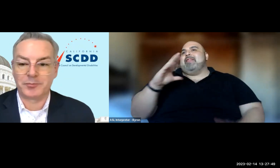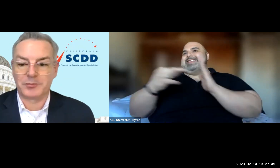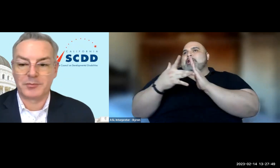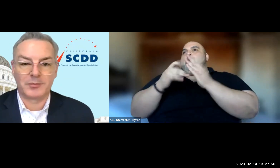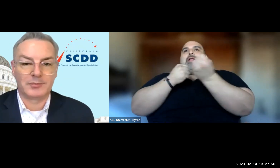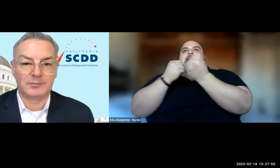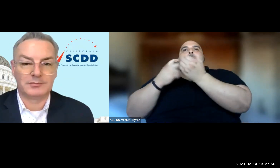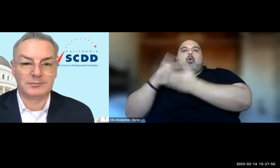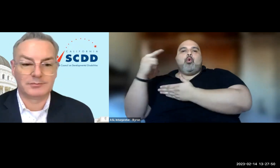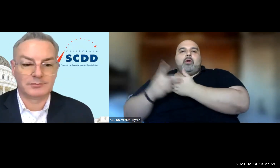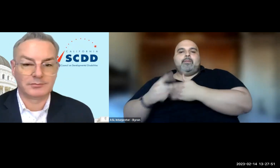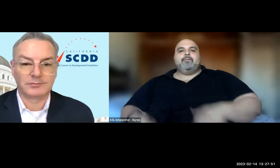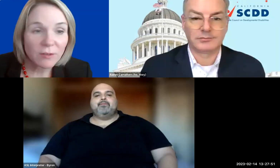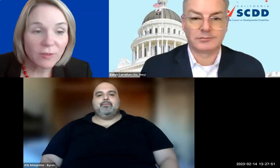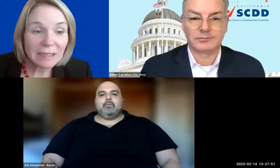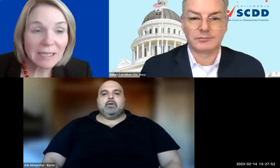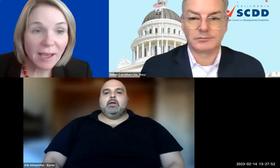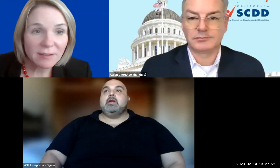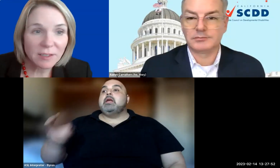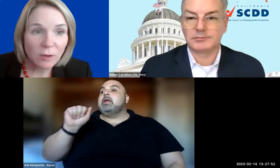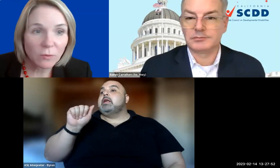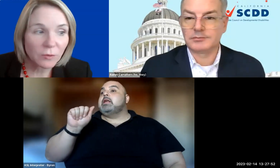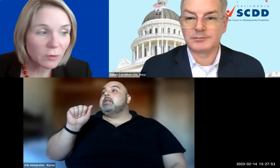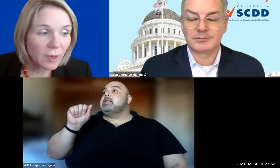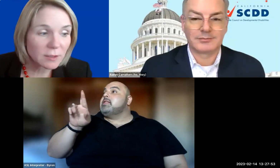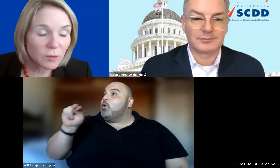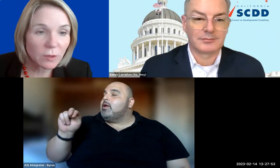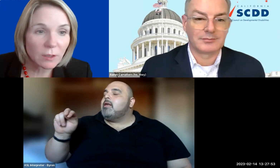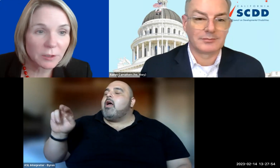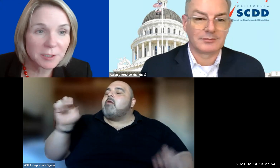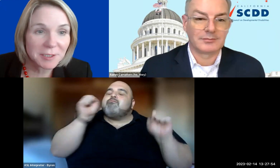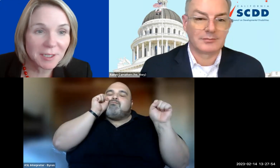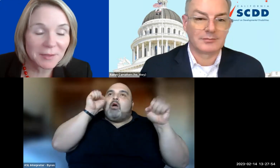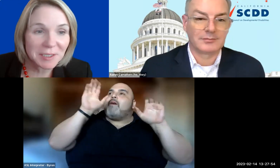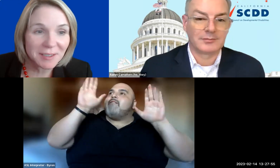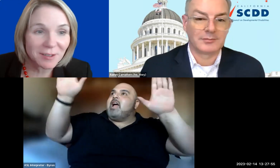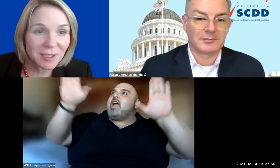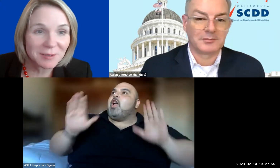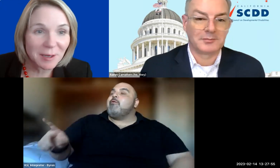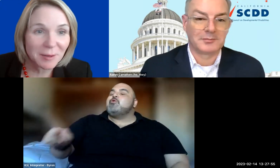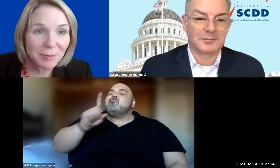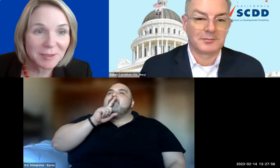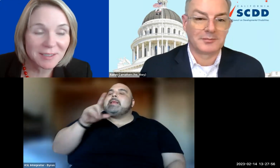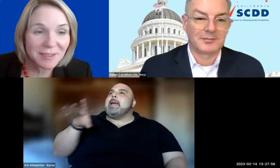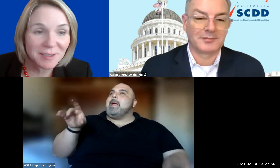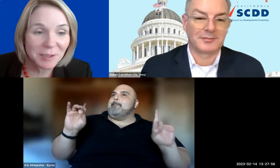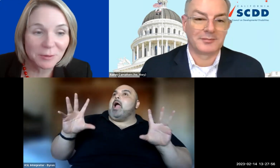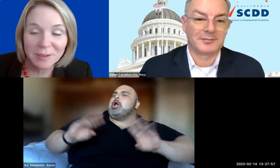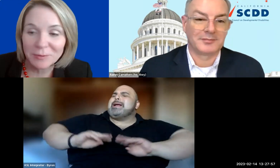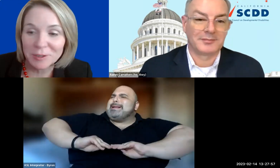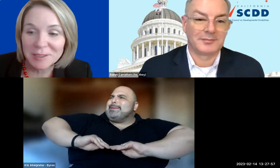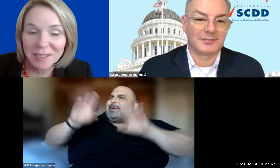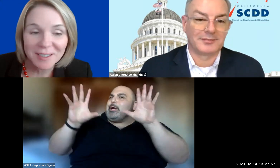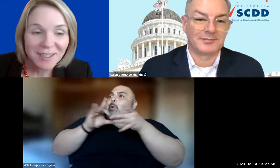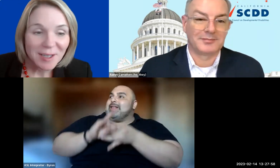program. Erin, that was a fantastic overview. In fact, it's one of the clearest I've seen on AB 1663,